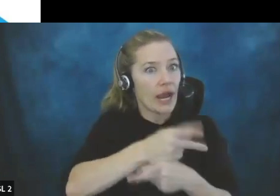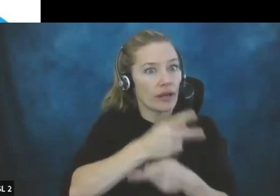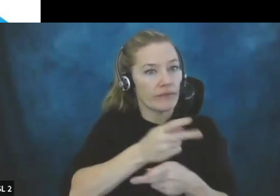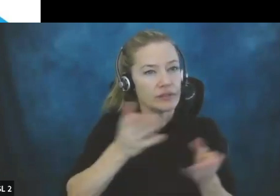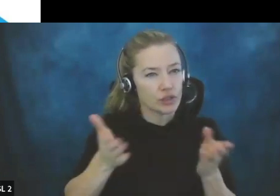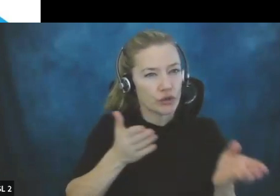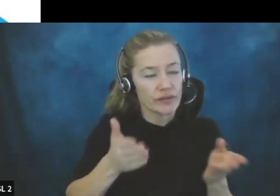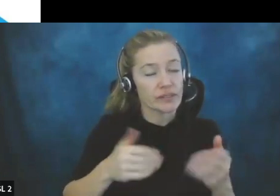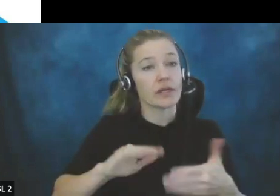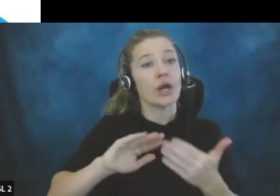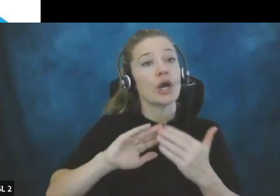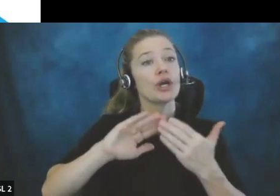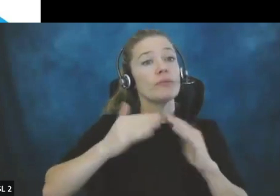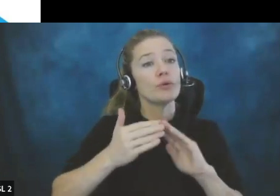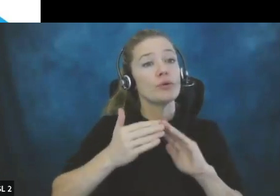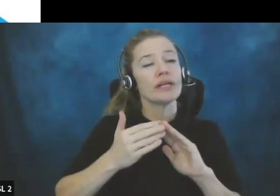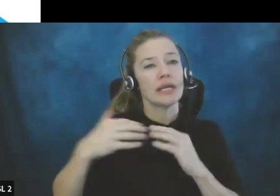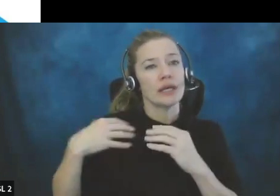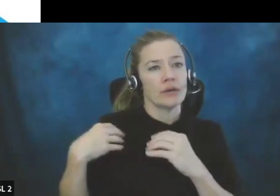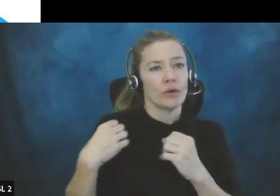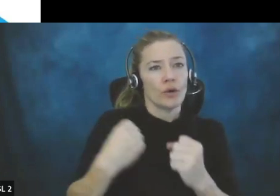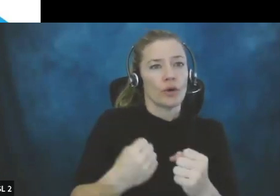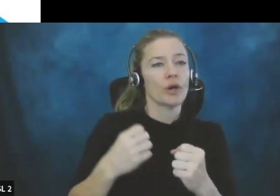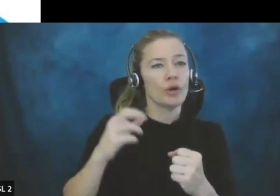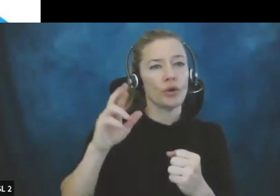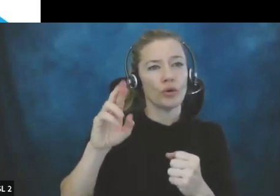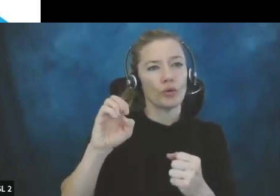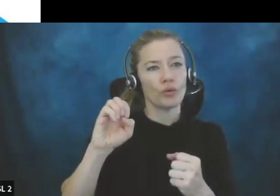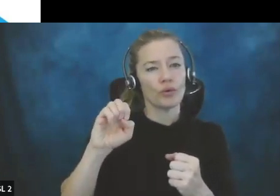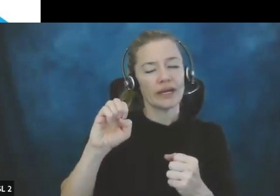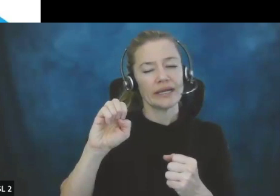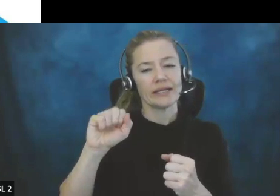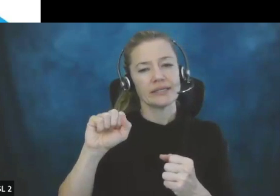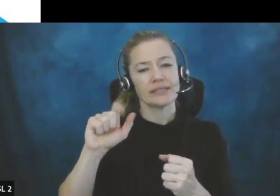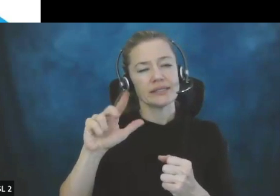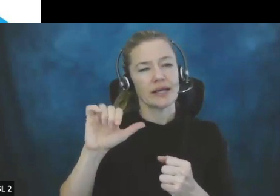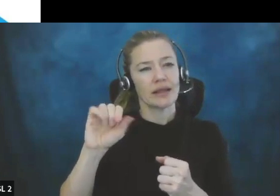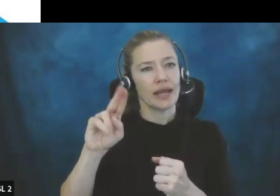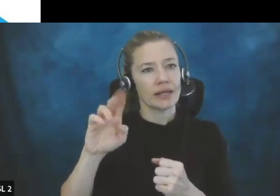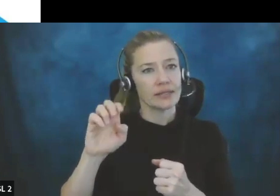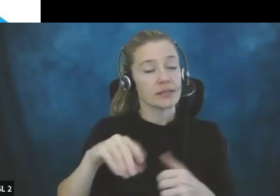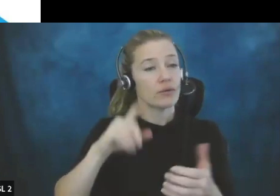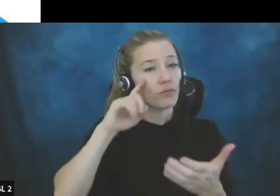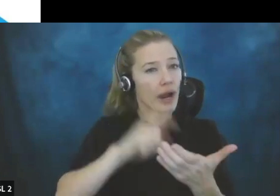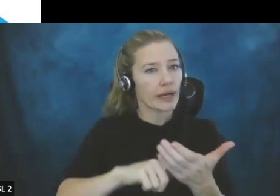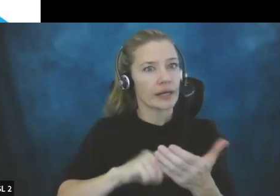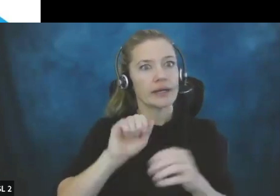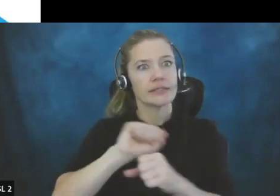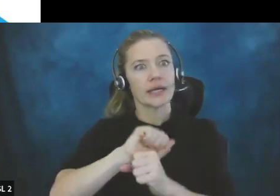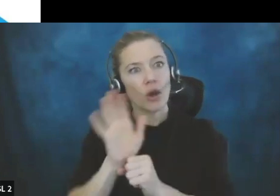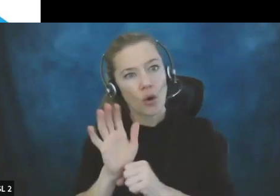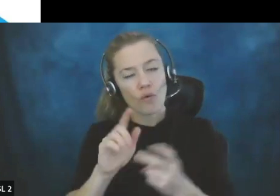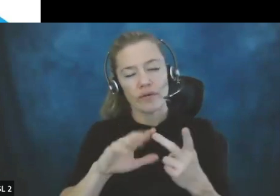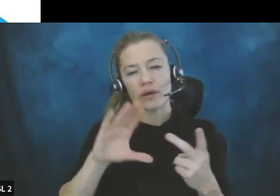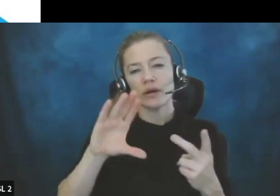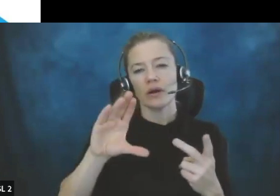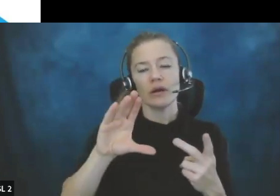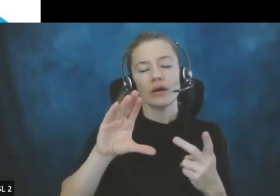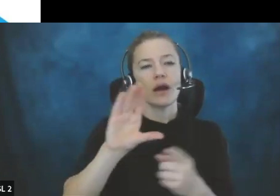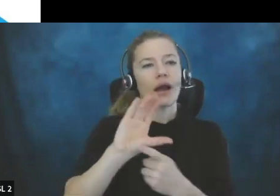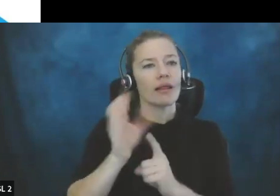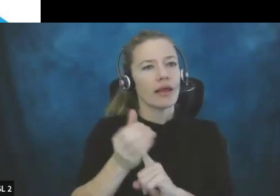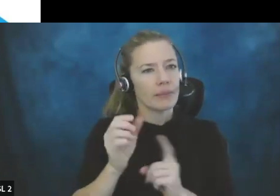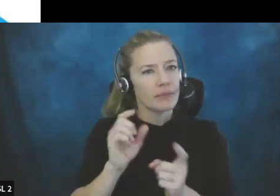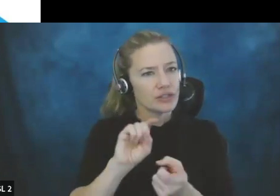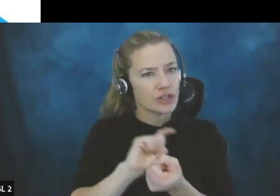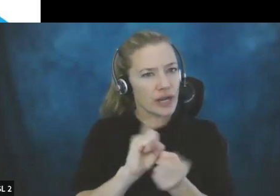caregiving support services. Community resilience, which I touched on a little bit already, really recognizing climate change, COVID,